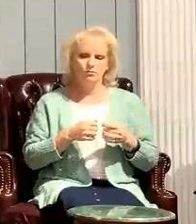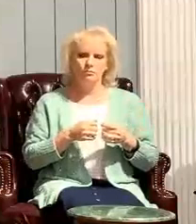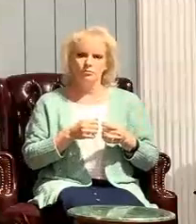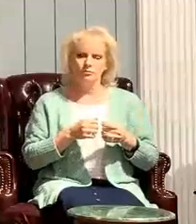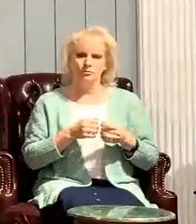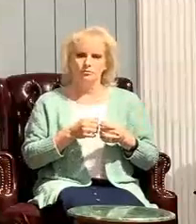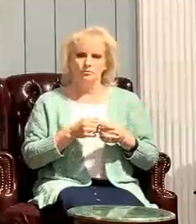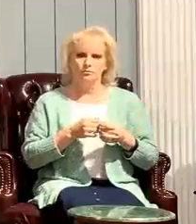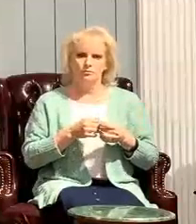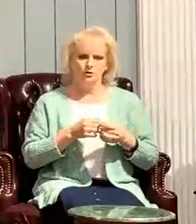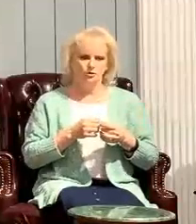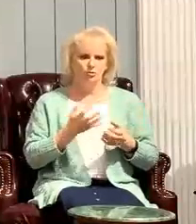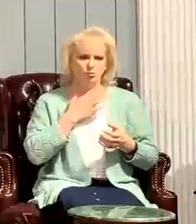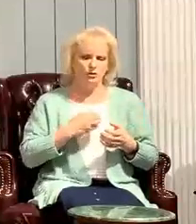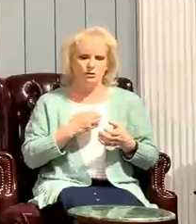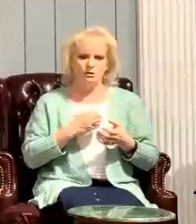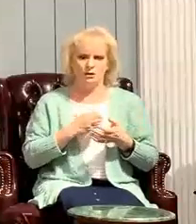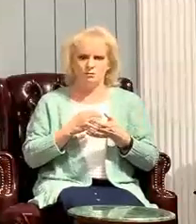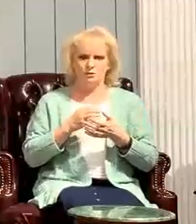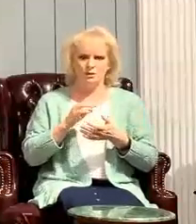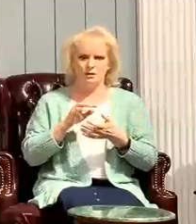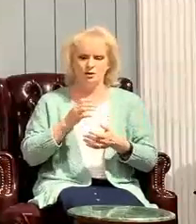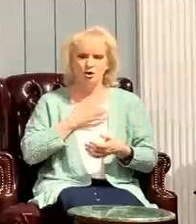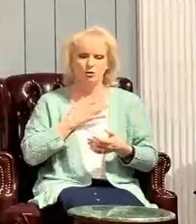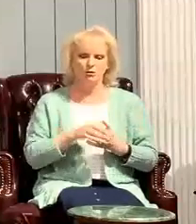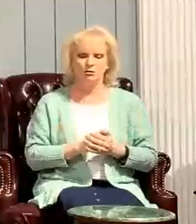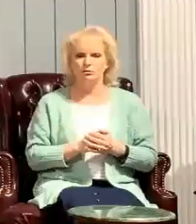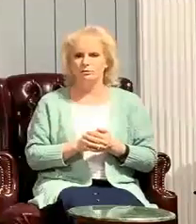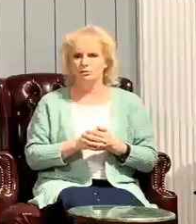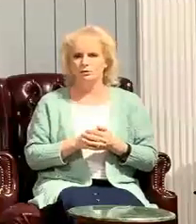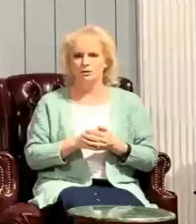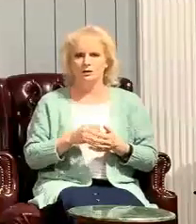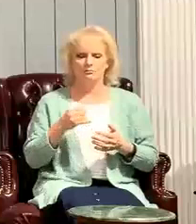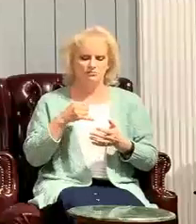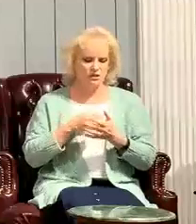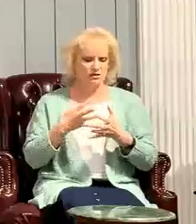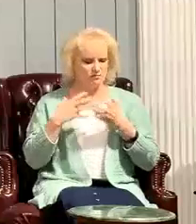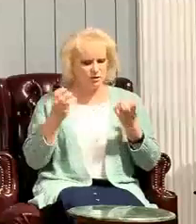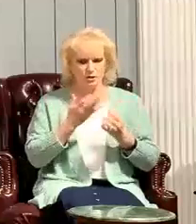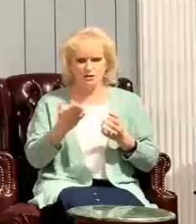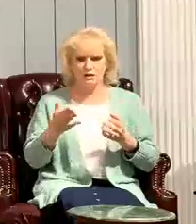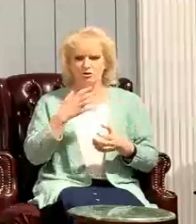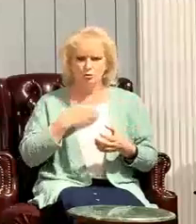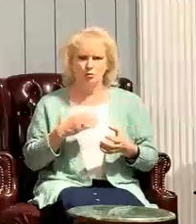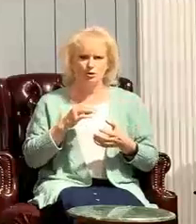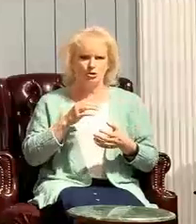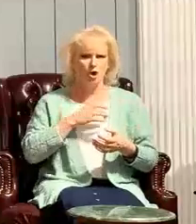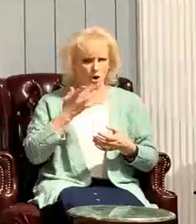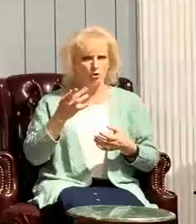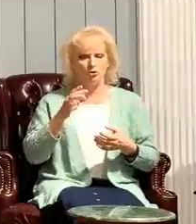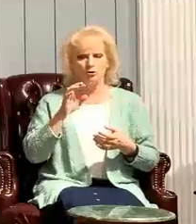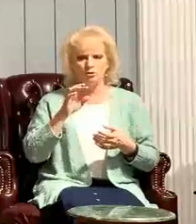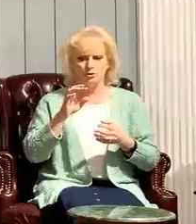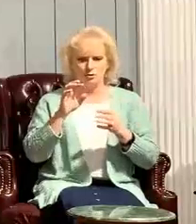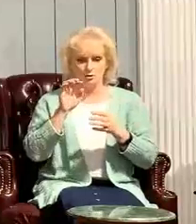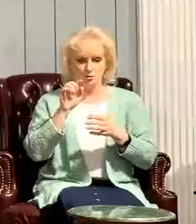they be hurt back. It's a vicious thing to wish someone's hurt. Even if you feel like it's fair because they hurt you, so